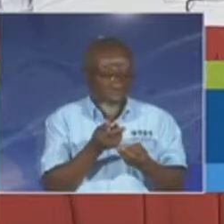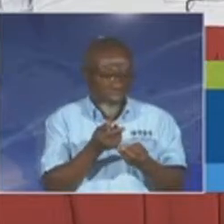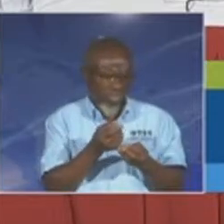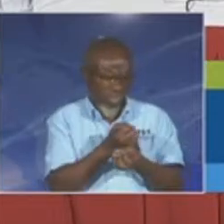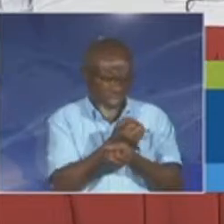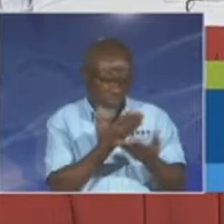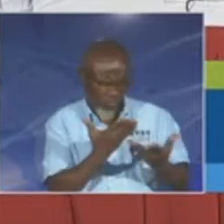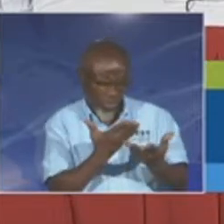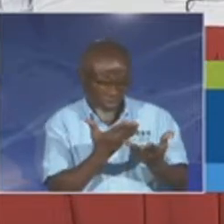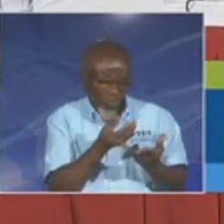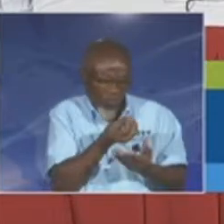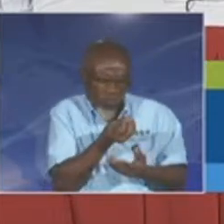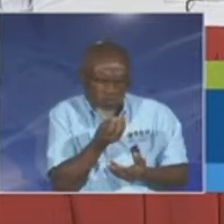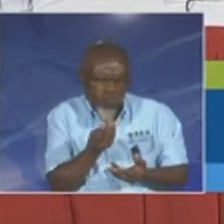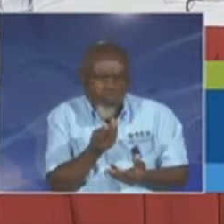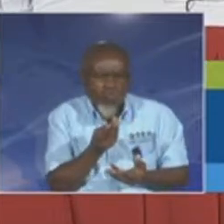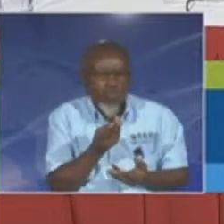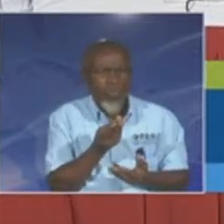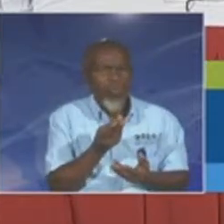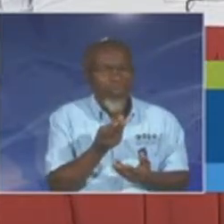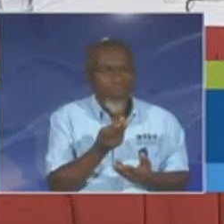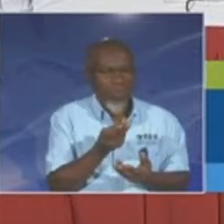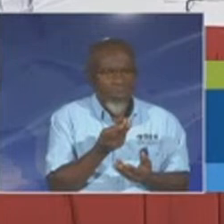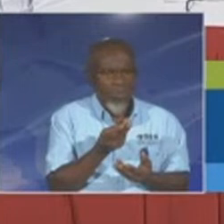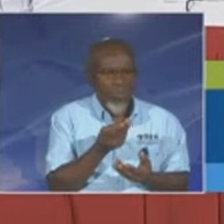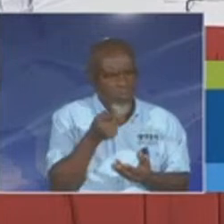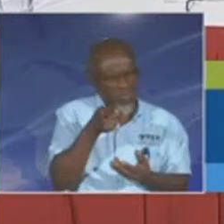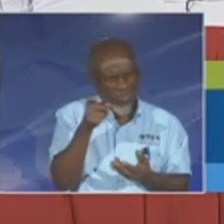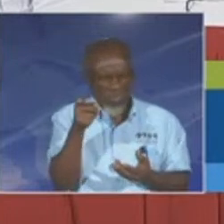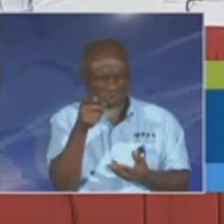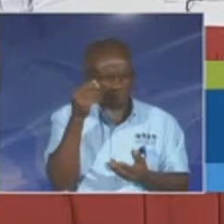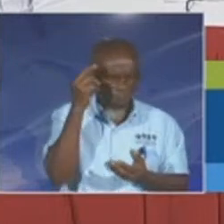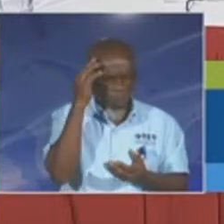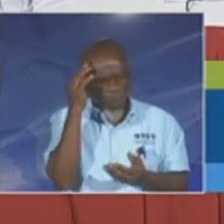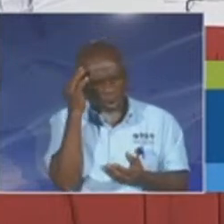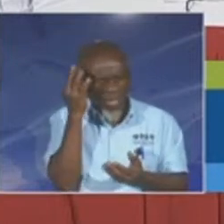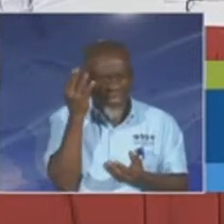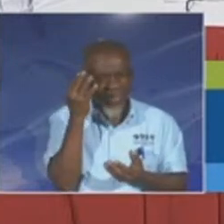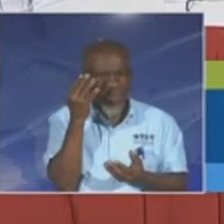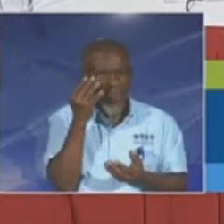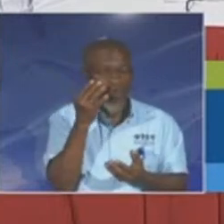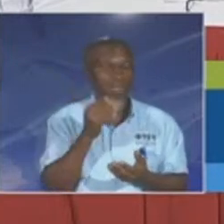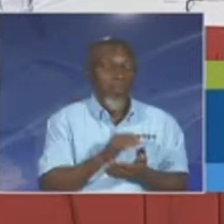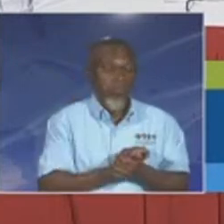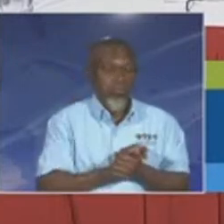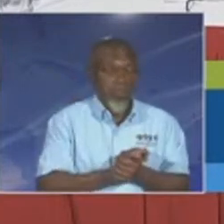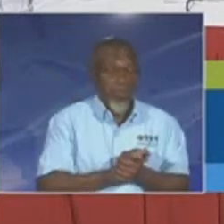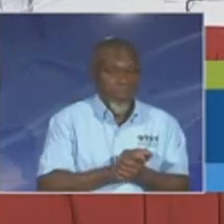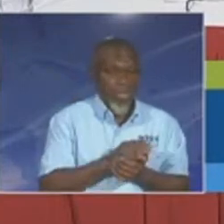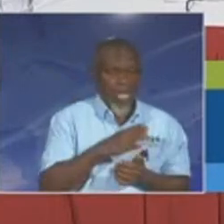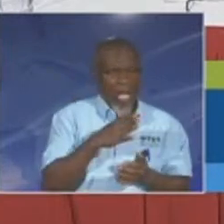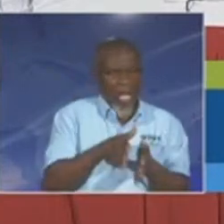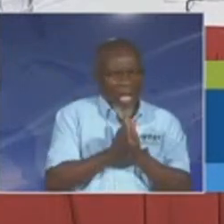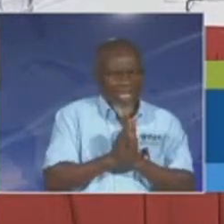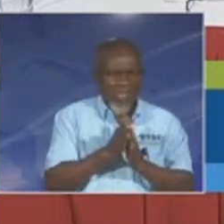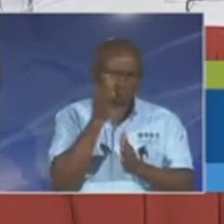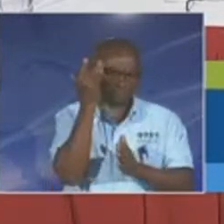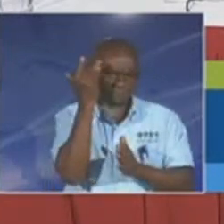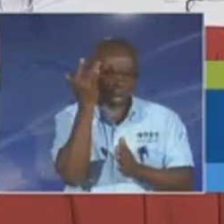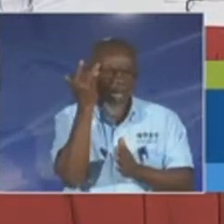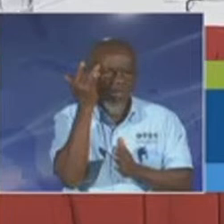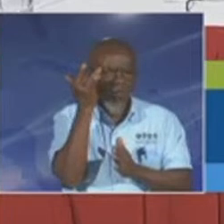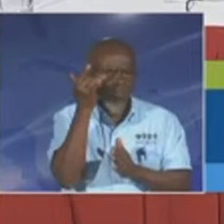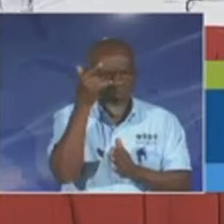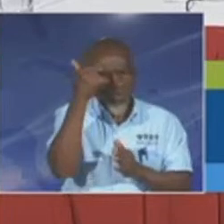of concern? And I ask that with the context of even home test kits and people not reporting it and that kind of thing. And my